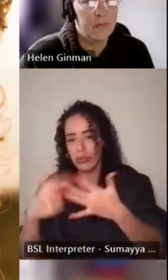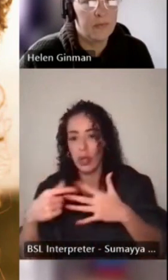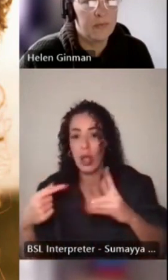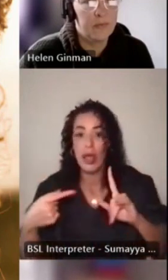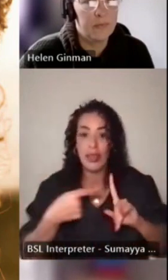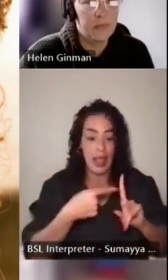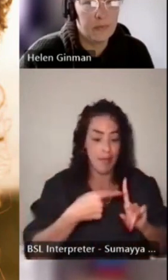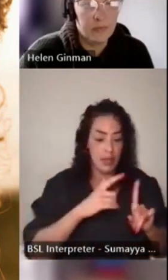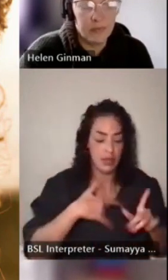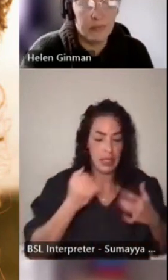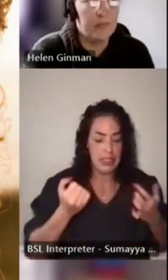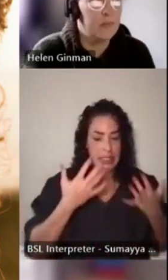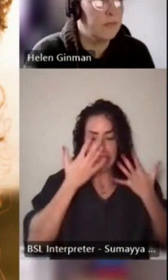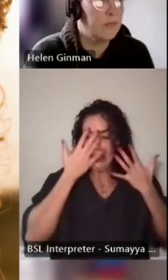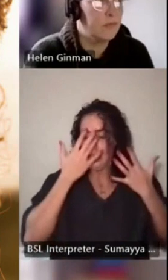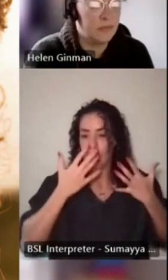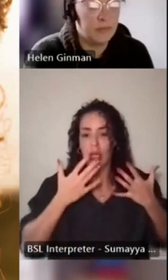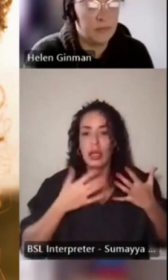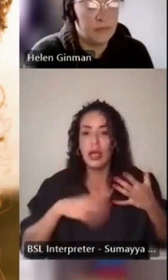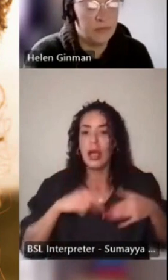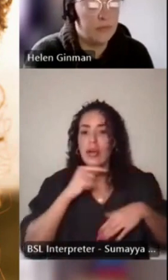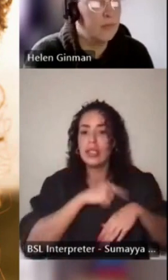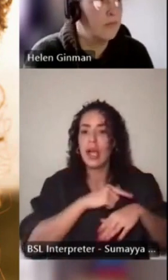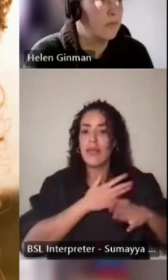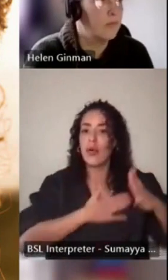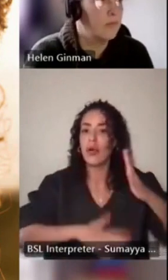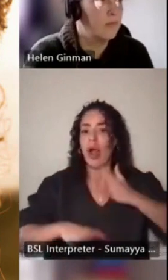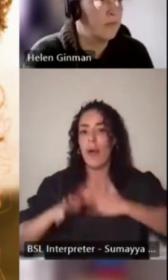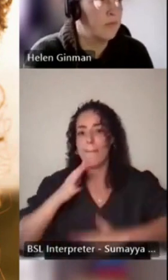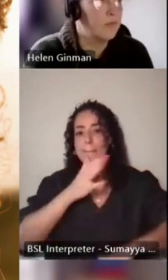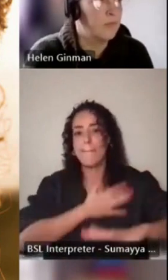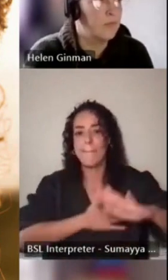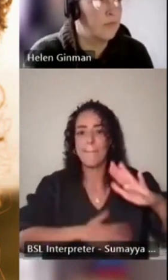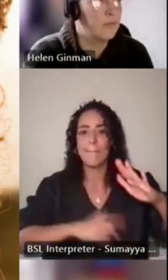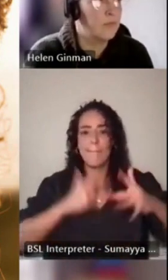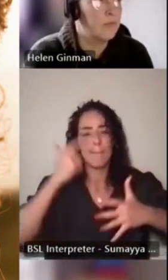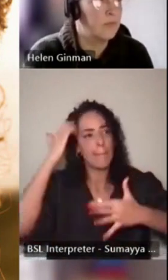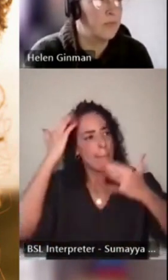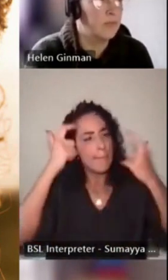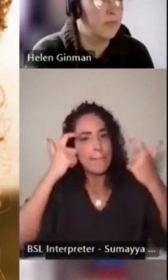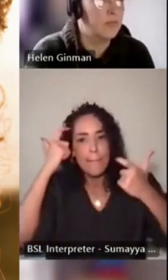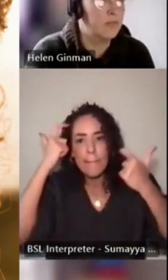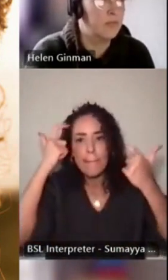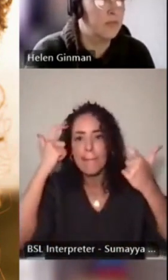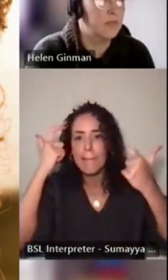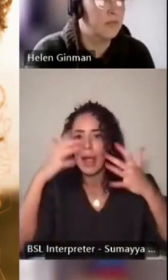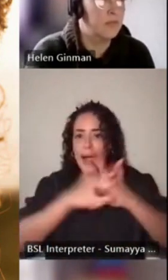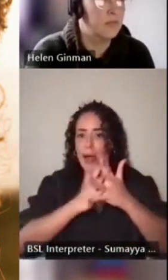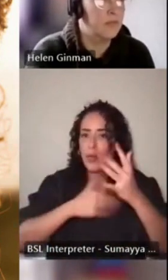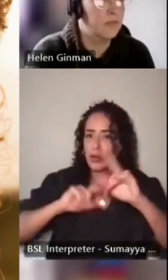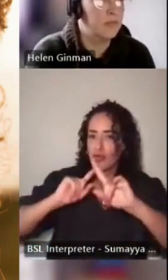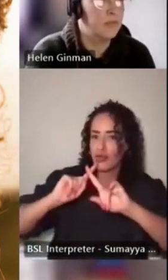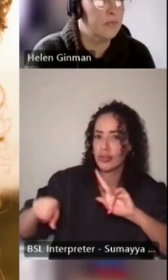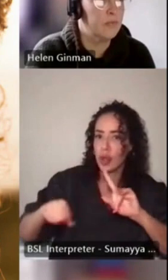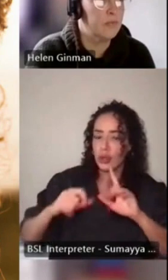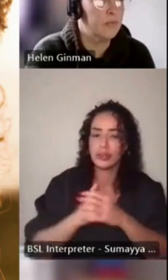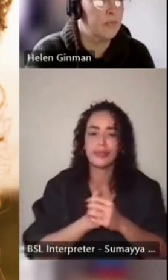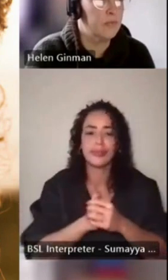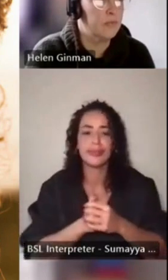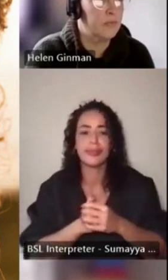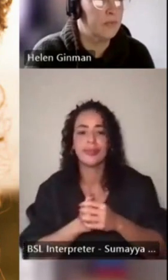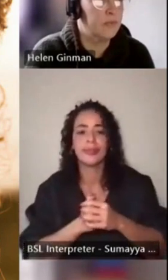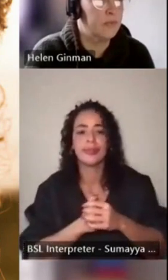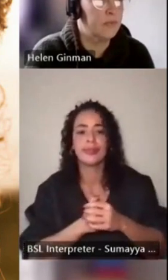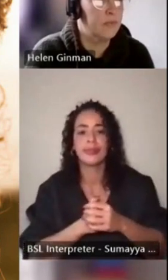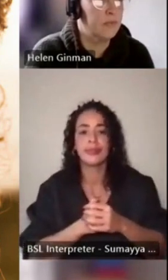bit overwhelmed just time to calm themselves down and have a think about how they want to respond. And then if you